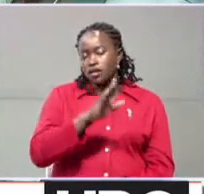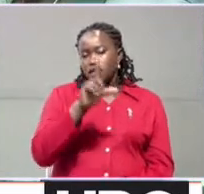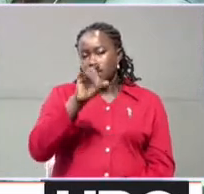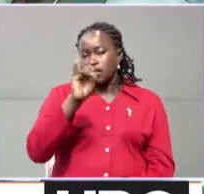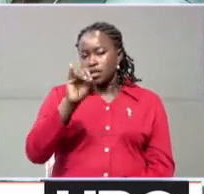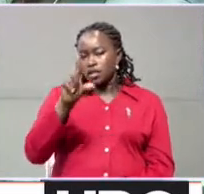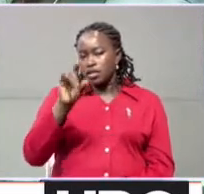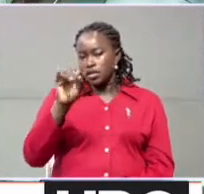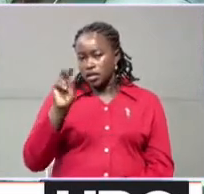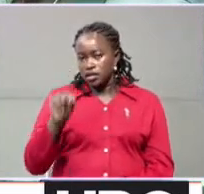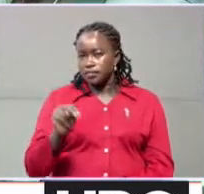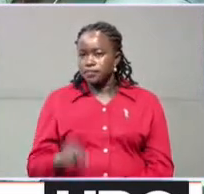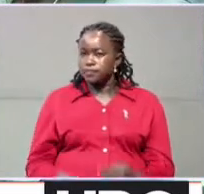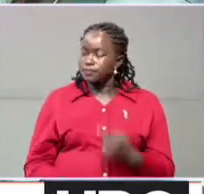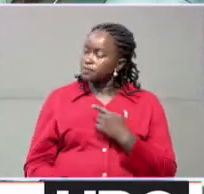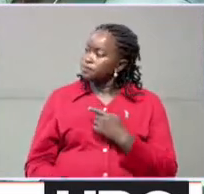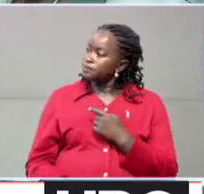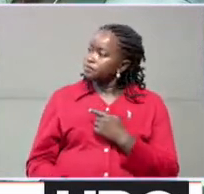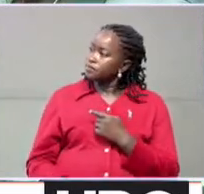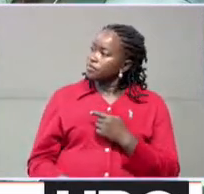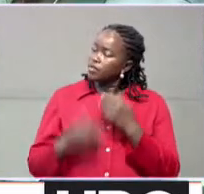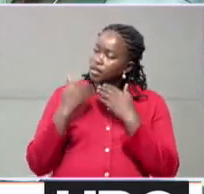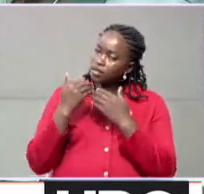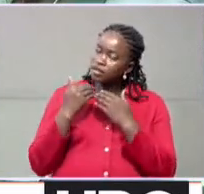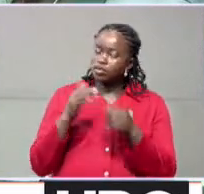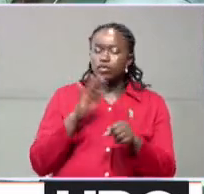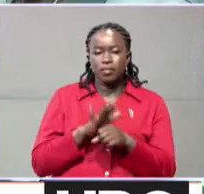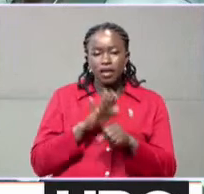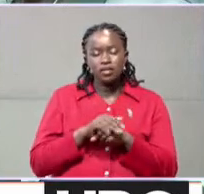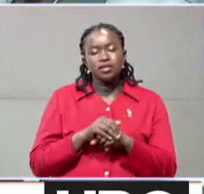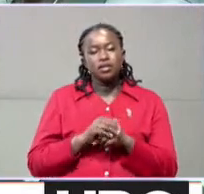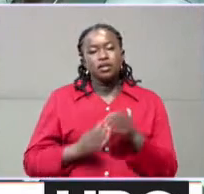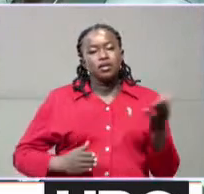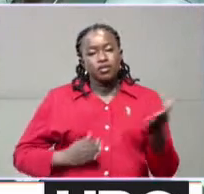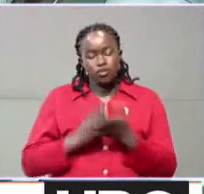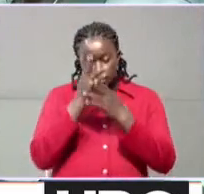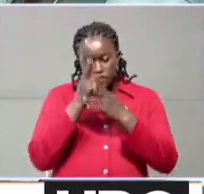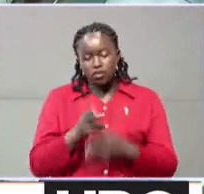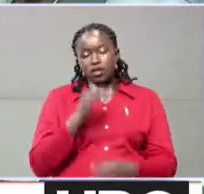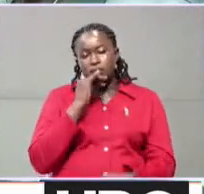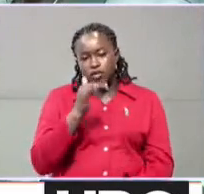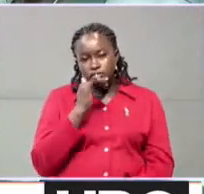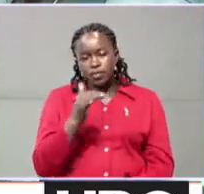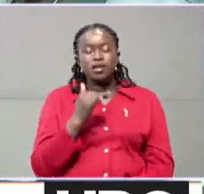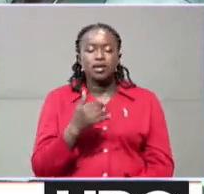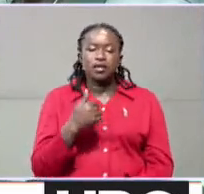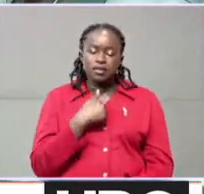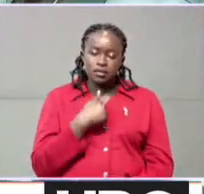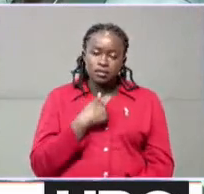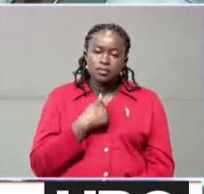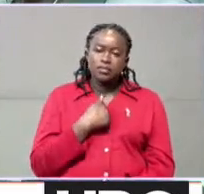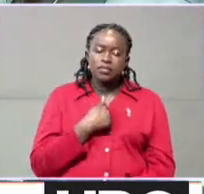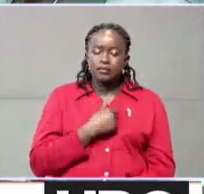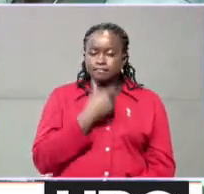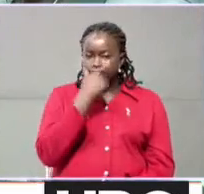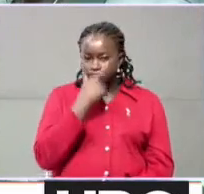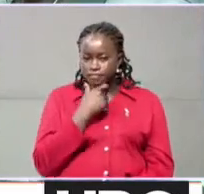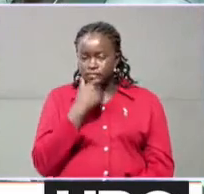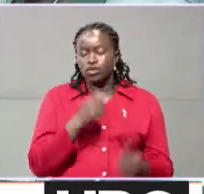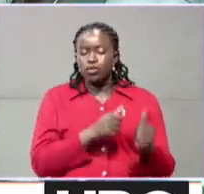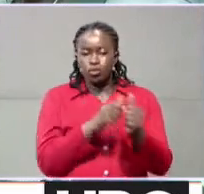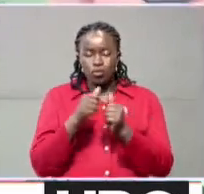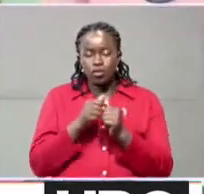thank you very much right now but speaker written about speaker i condone with the family